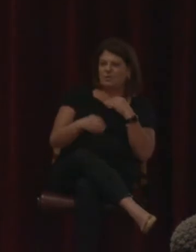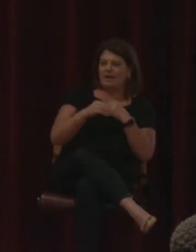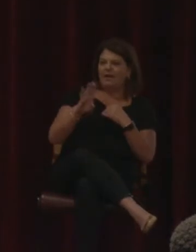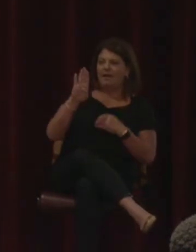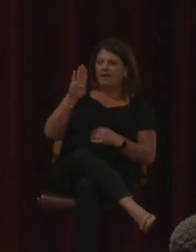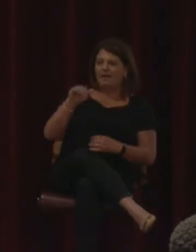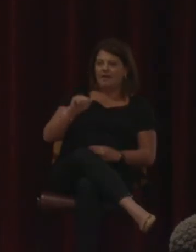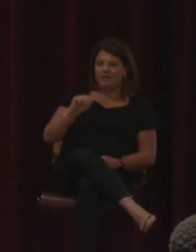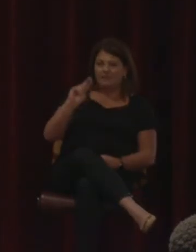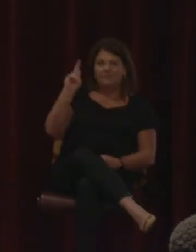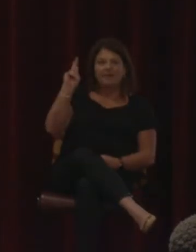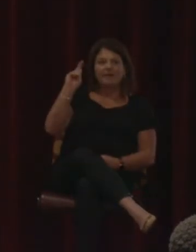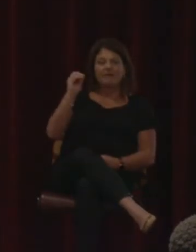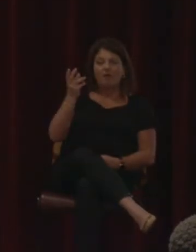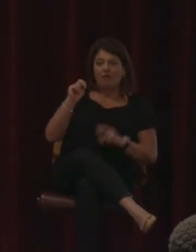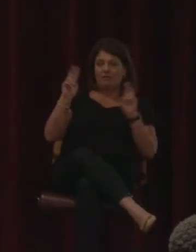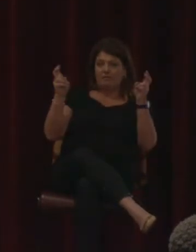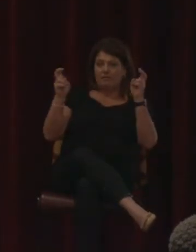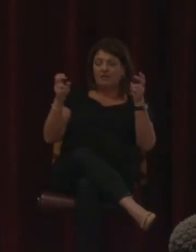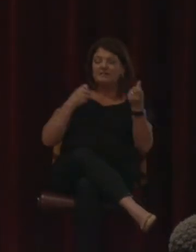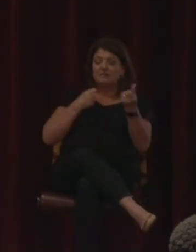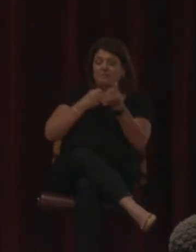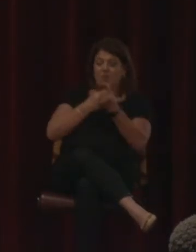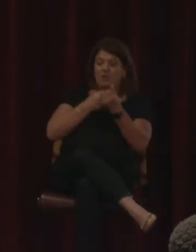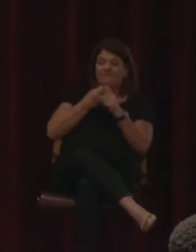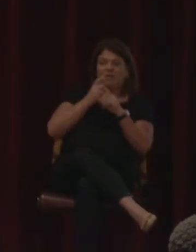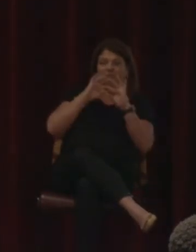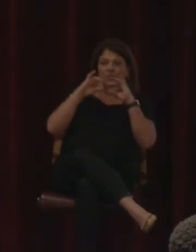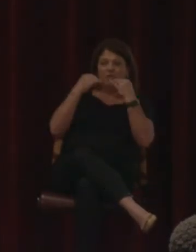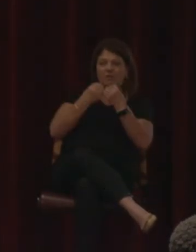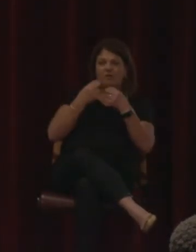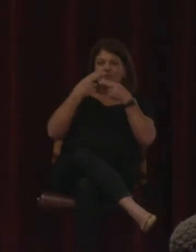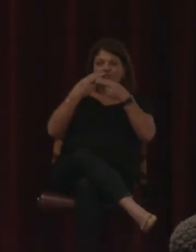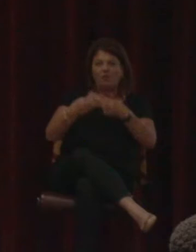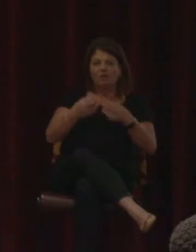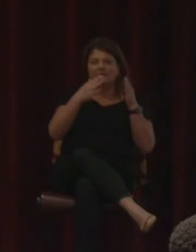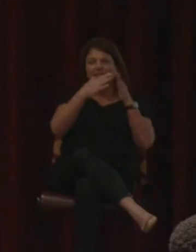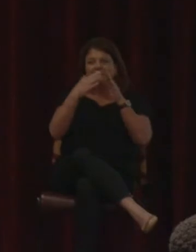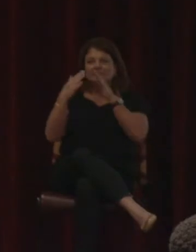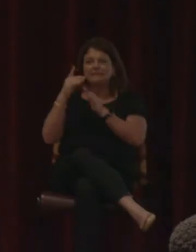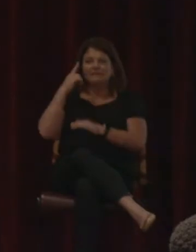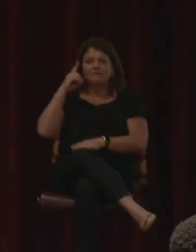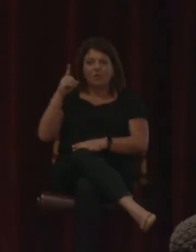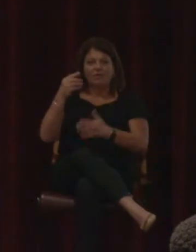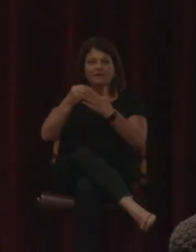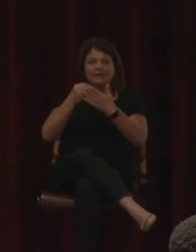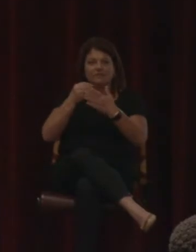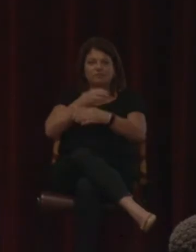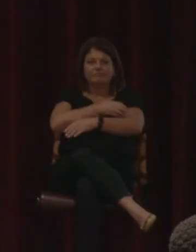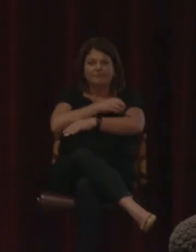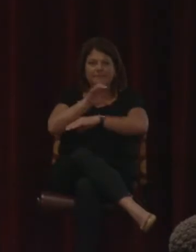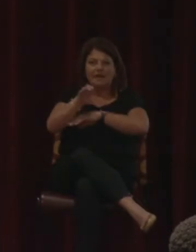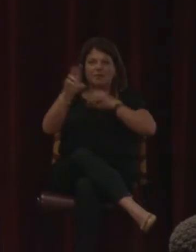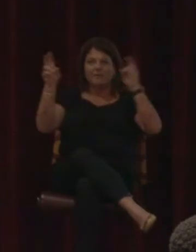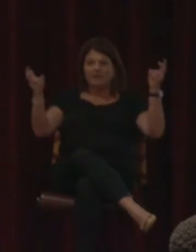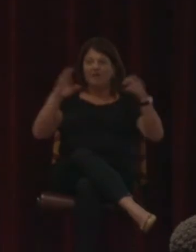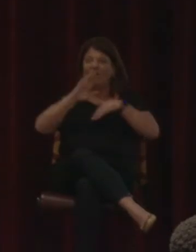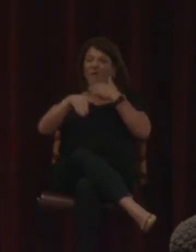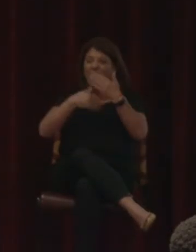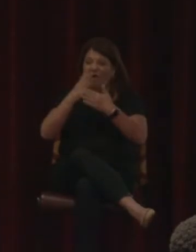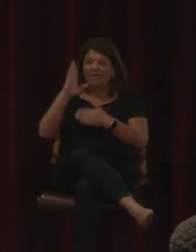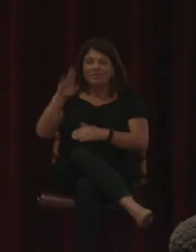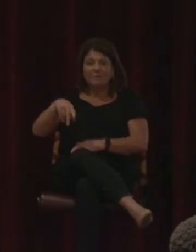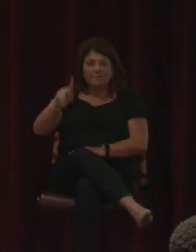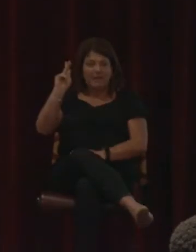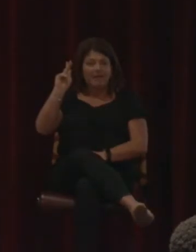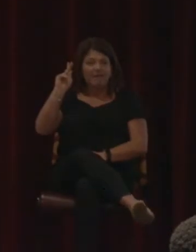On actually supported by an organization called Cities for Financial Empowerment. So all of the Bank Ons actually,